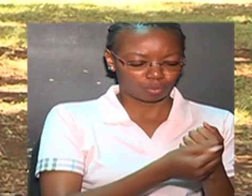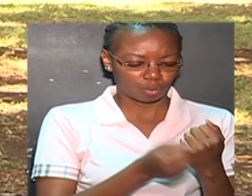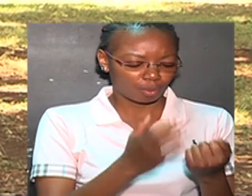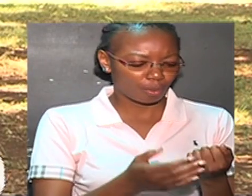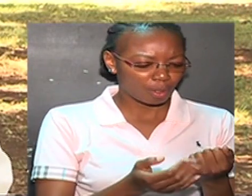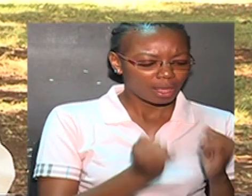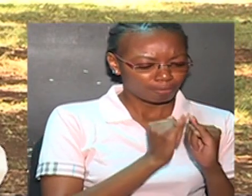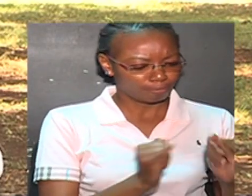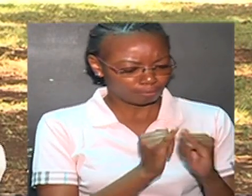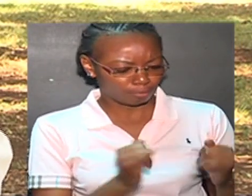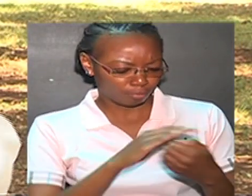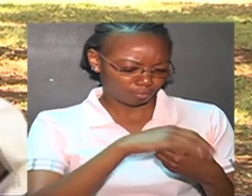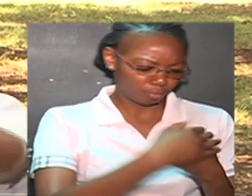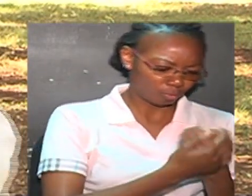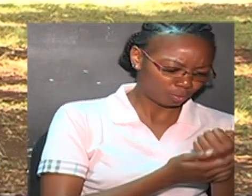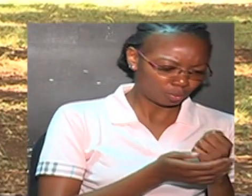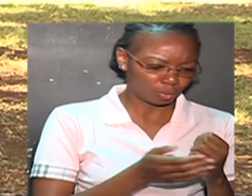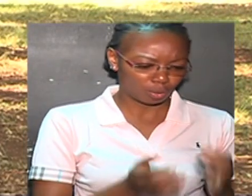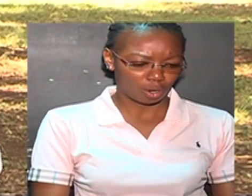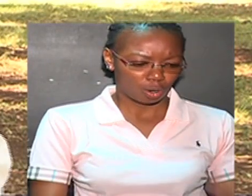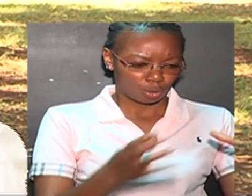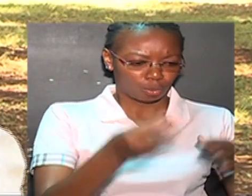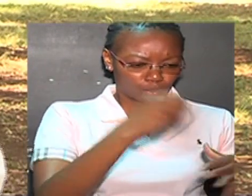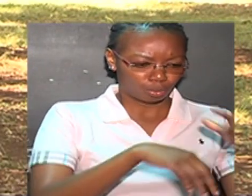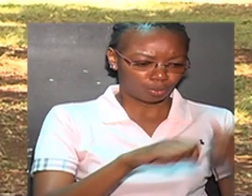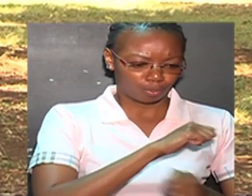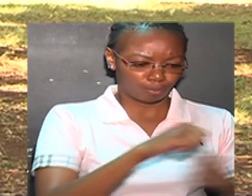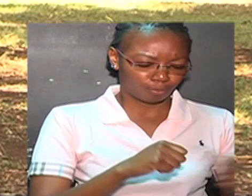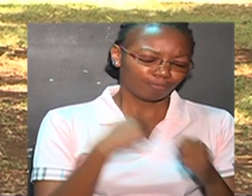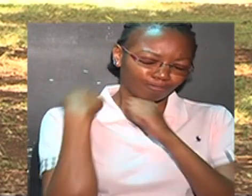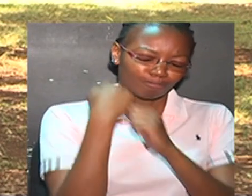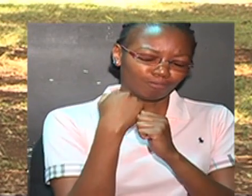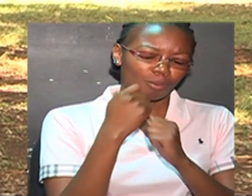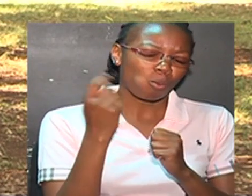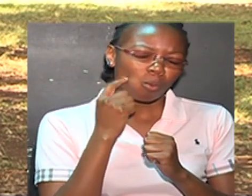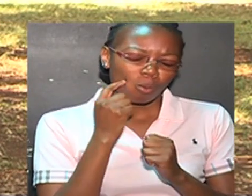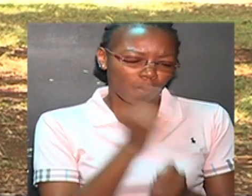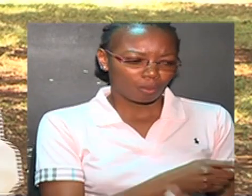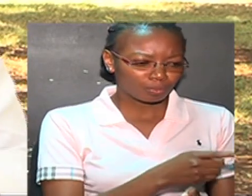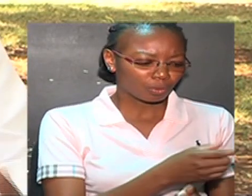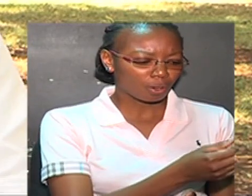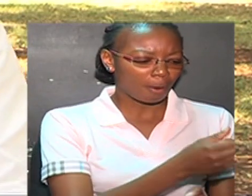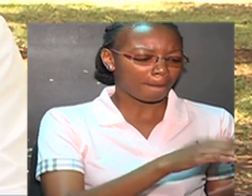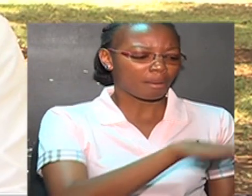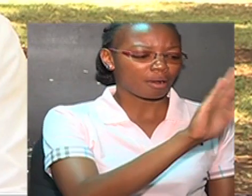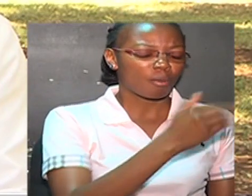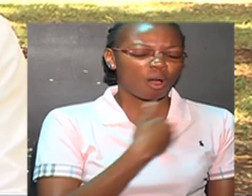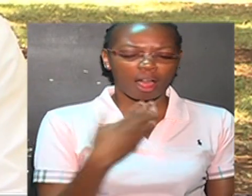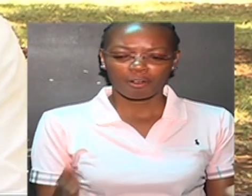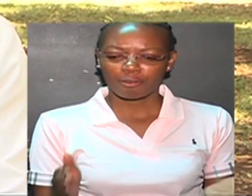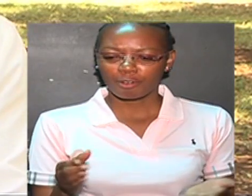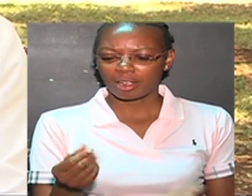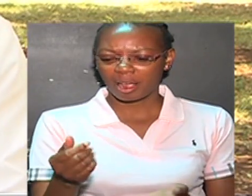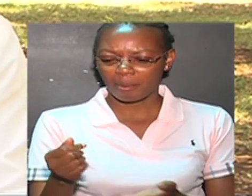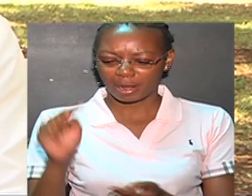fetch more money than one who has just gotten them from the soil and sold them. So these are just value addition